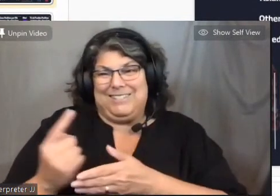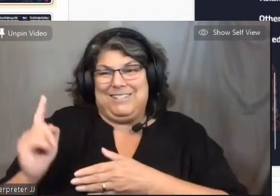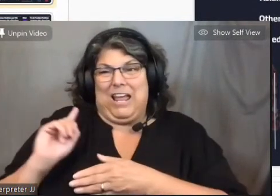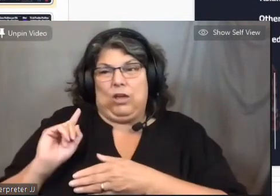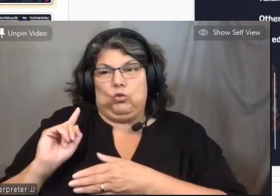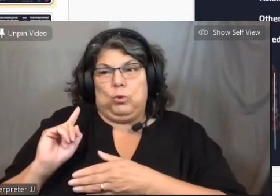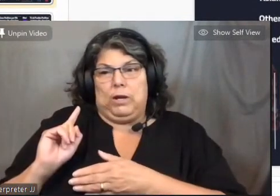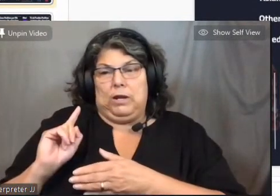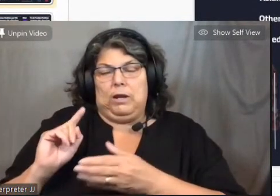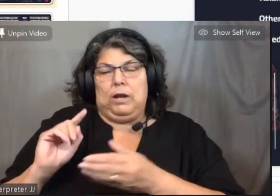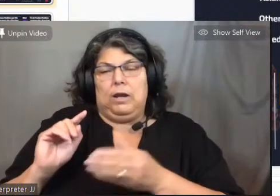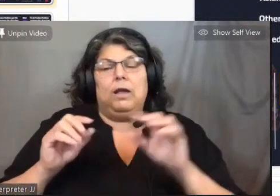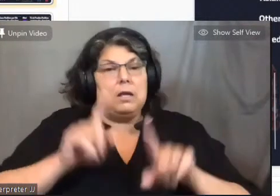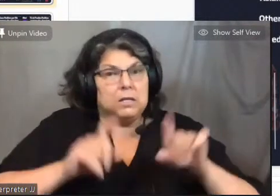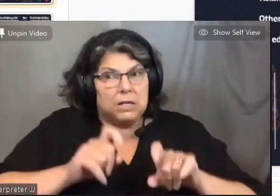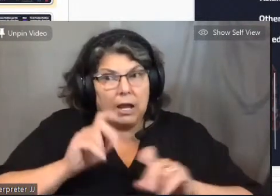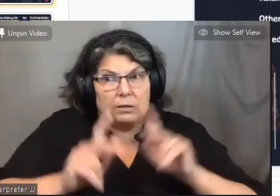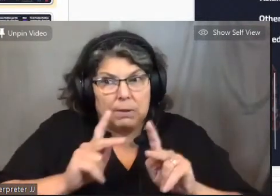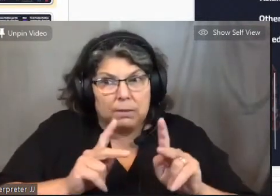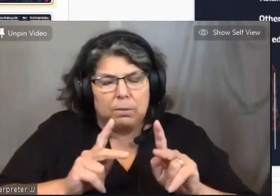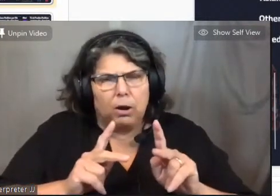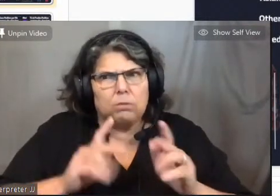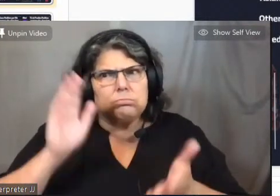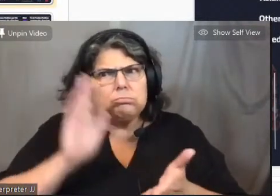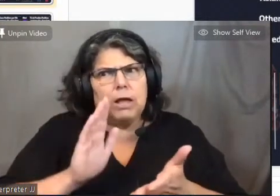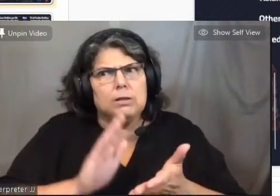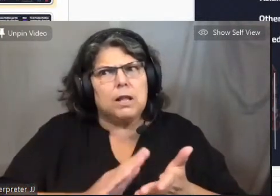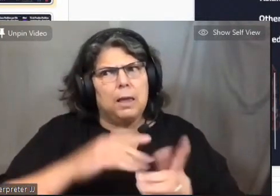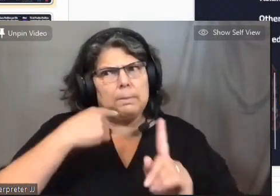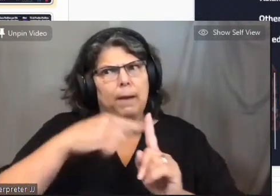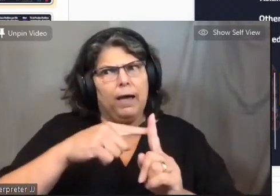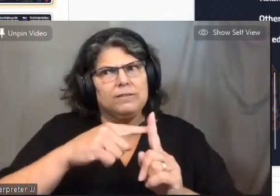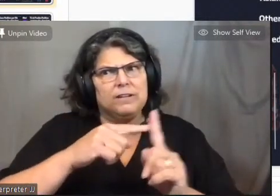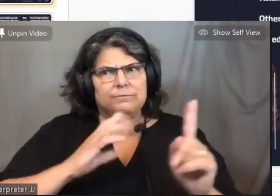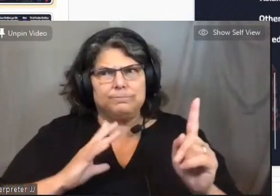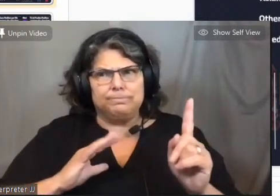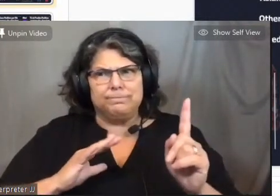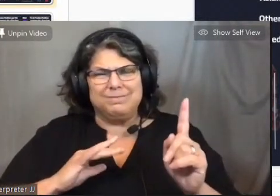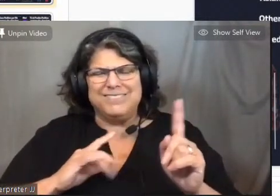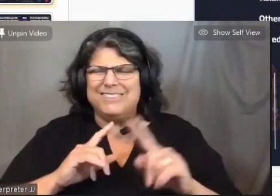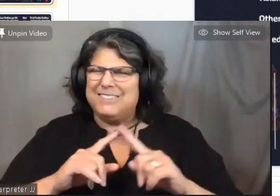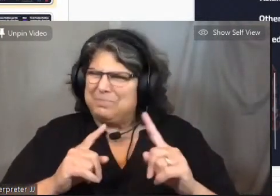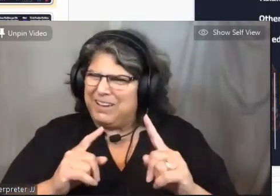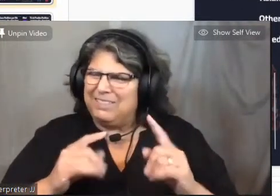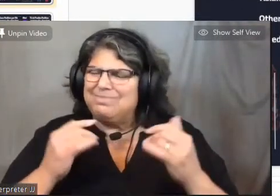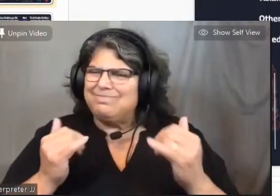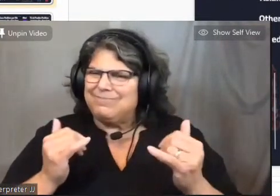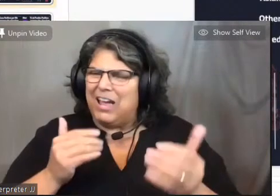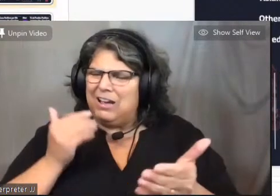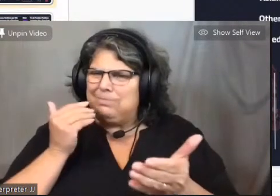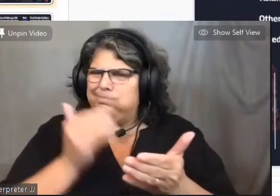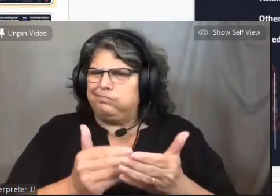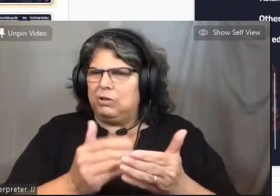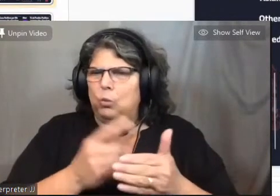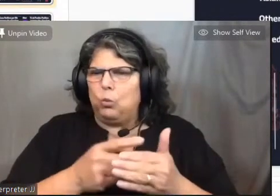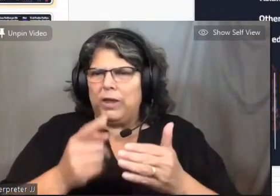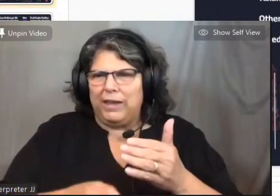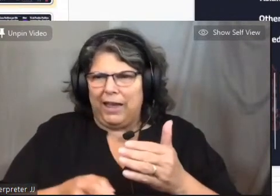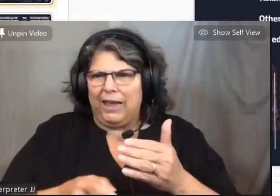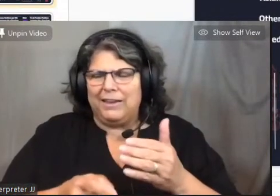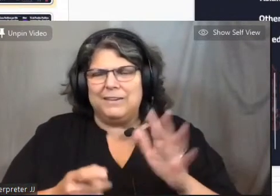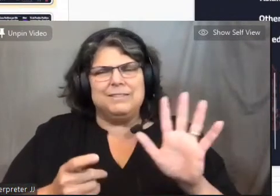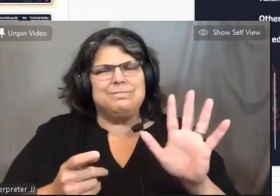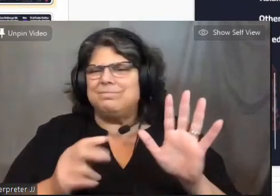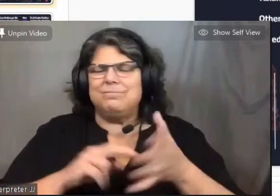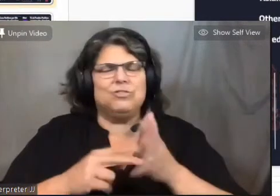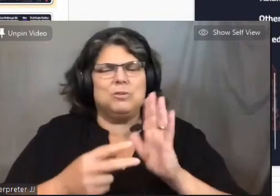less positive tests. However, the weekend is coming up, and actually the first judgment is not going to